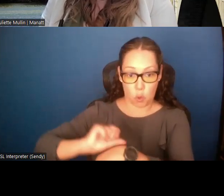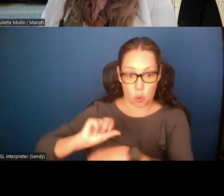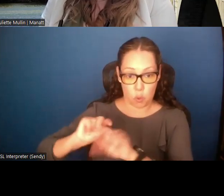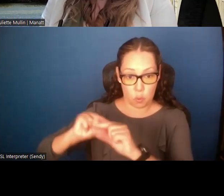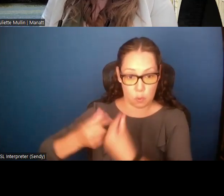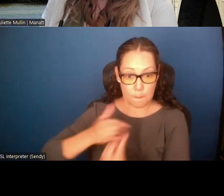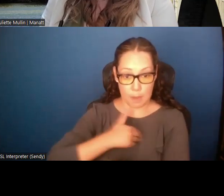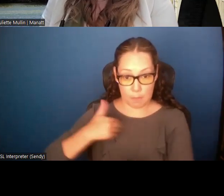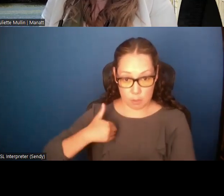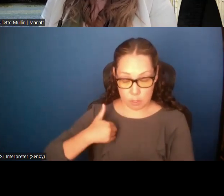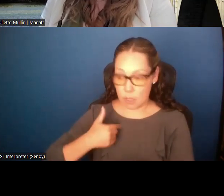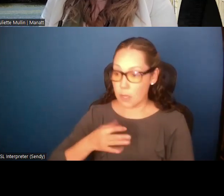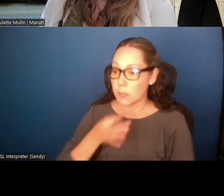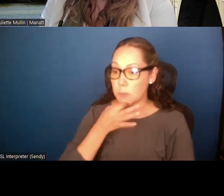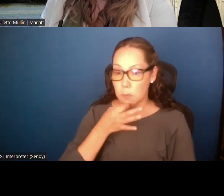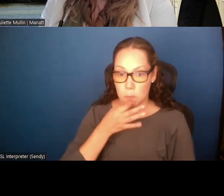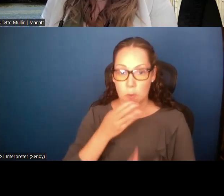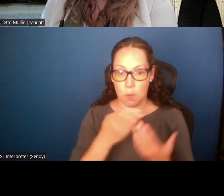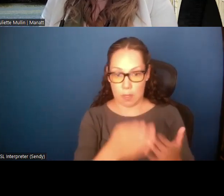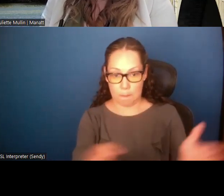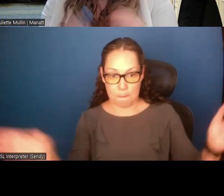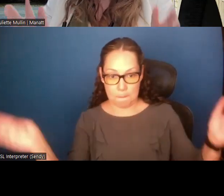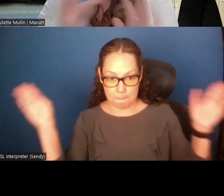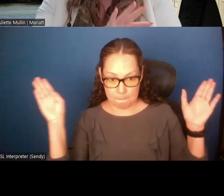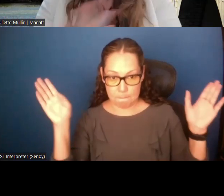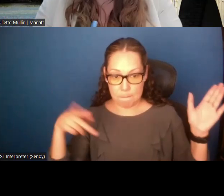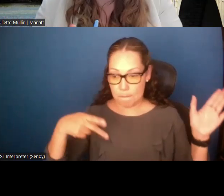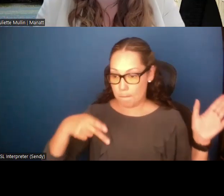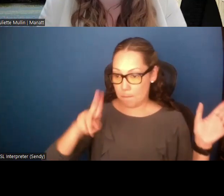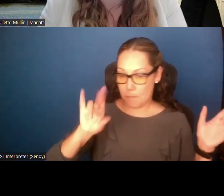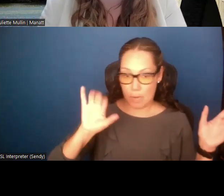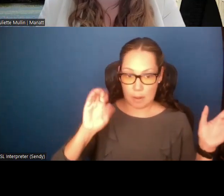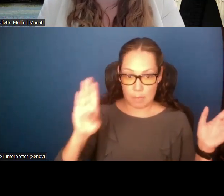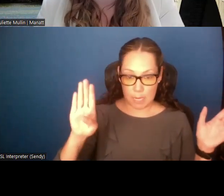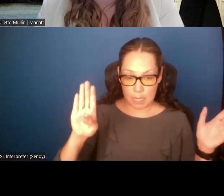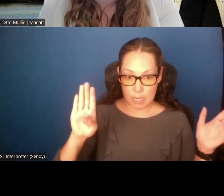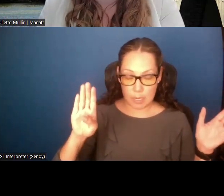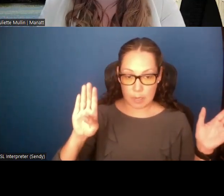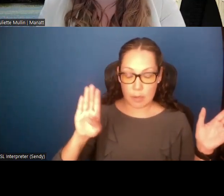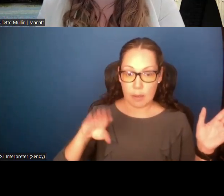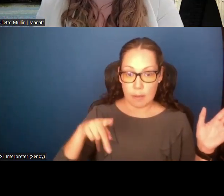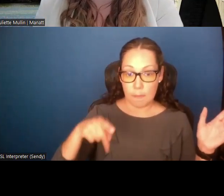just a moment, but the survey itself is for workgroup members, but members of the public can see the results as they're coming through right now.